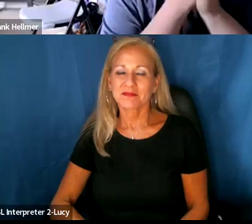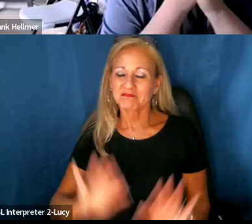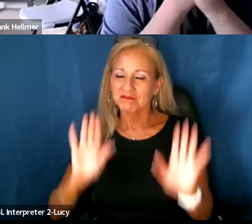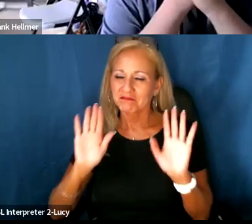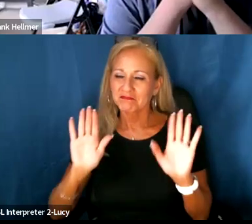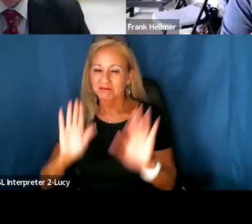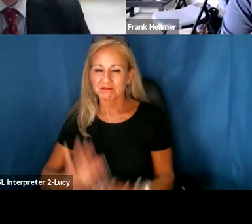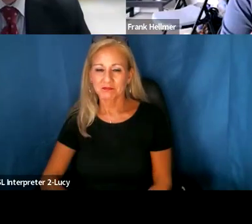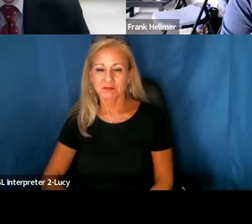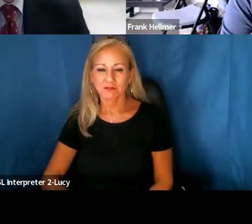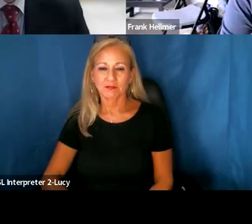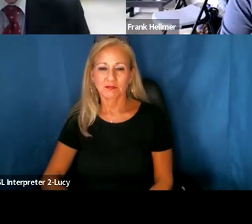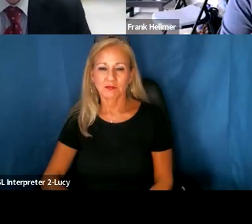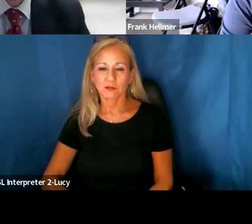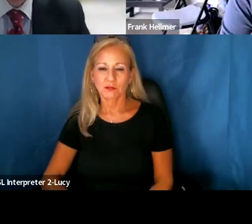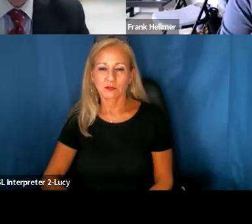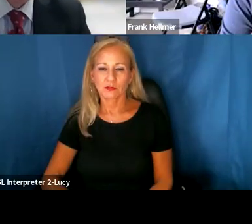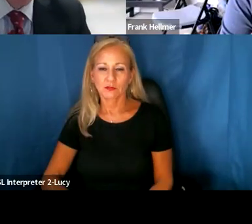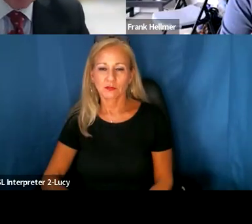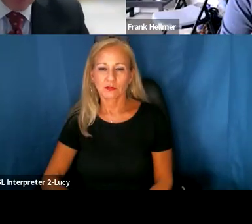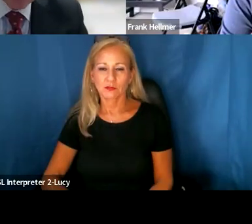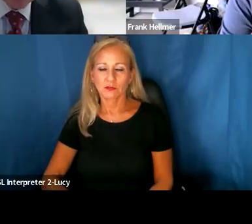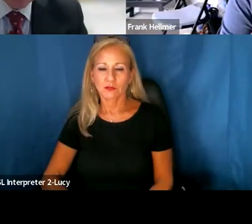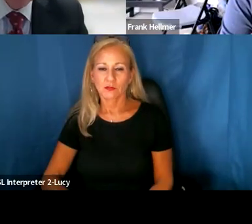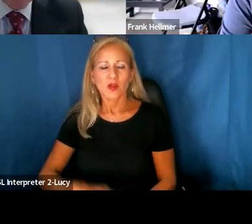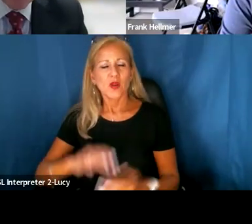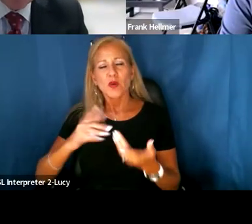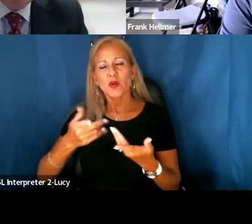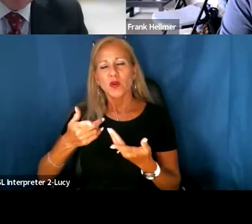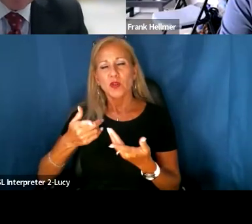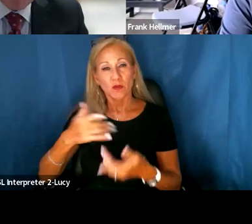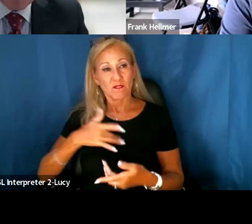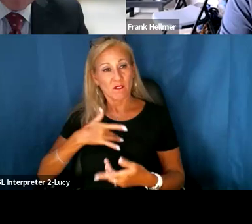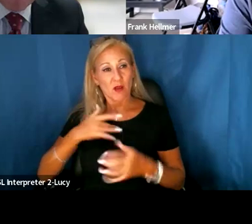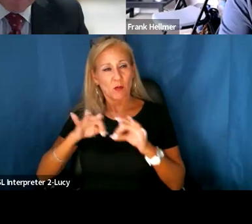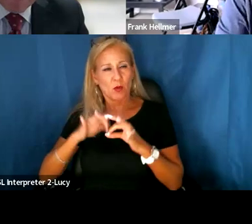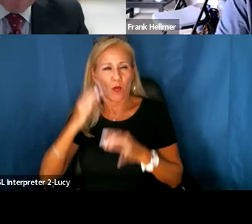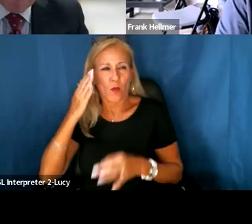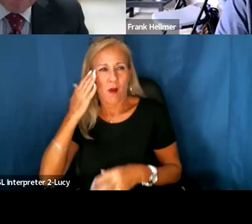Fantastic. What made you feel like it was important to do that?